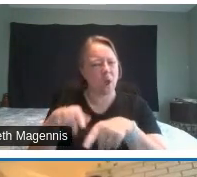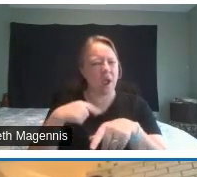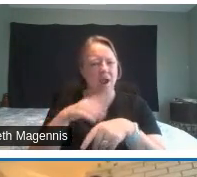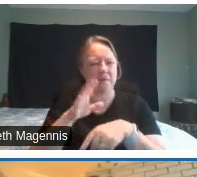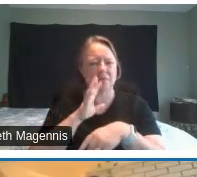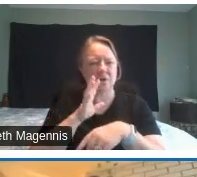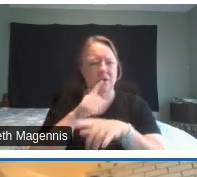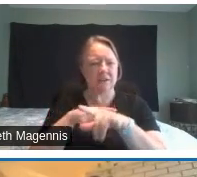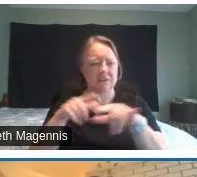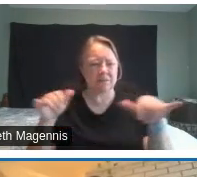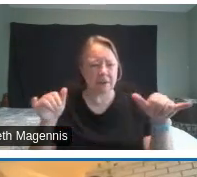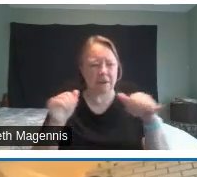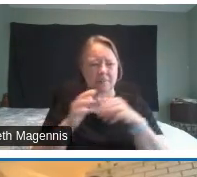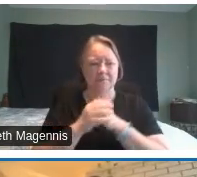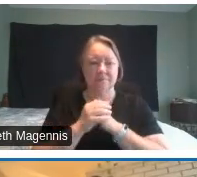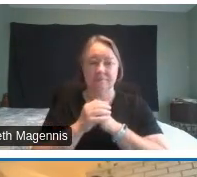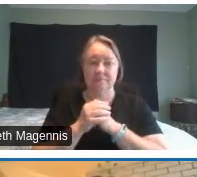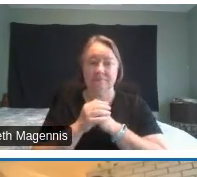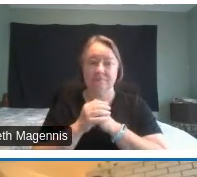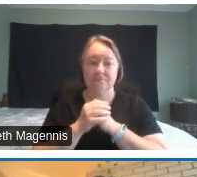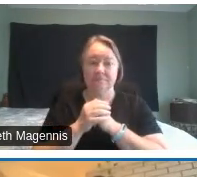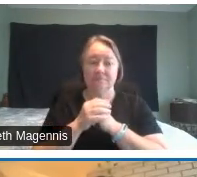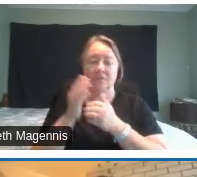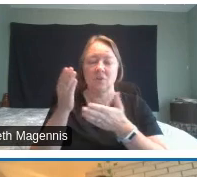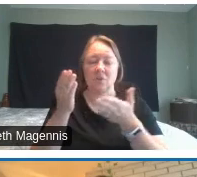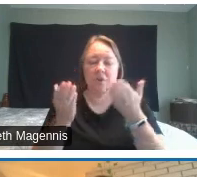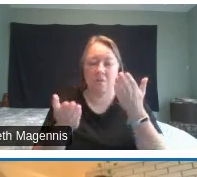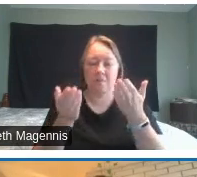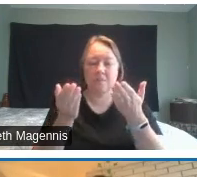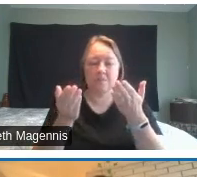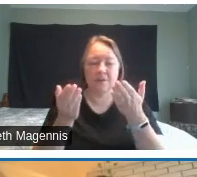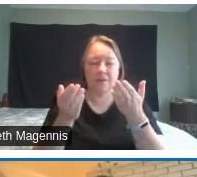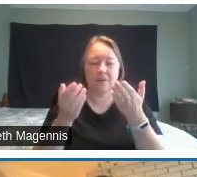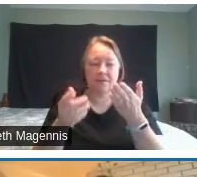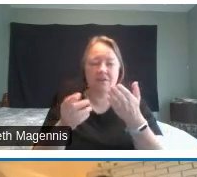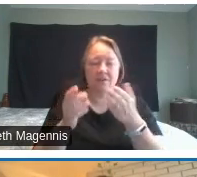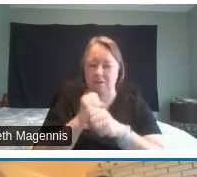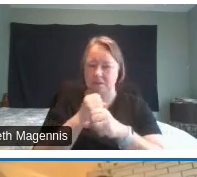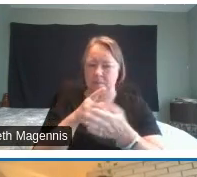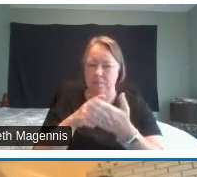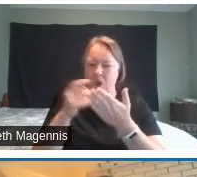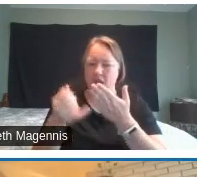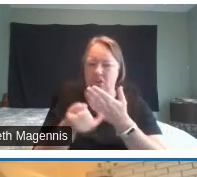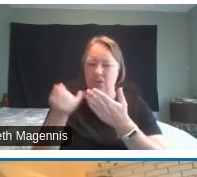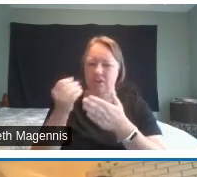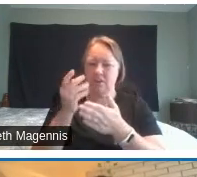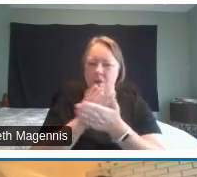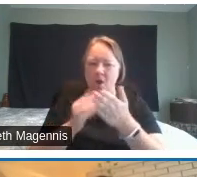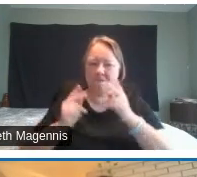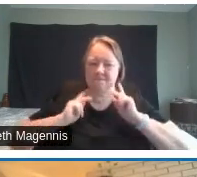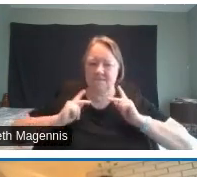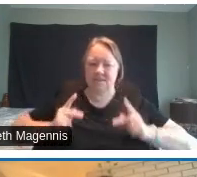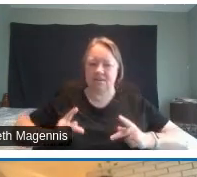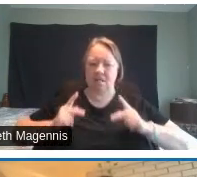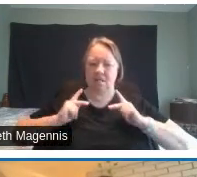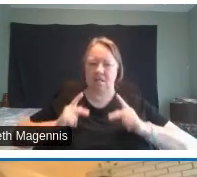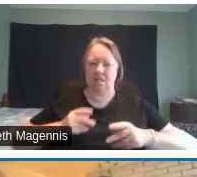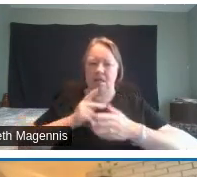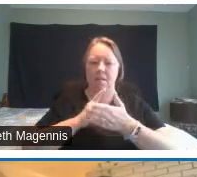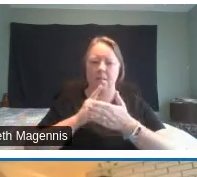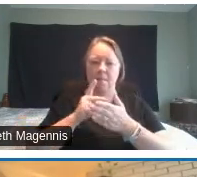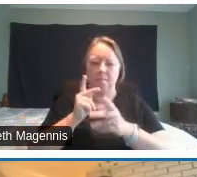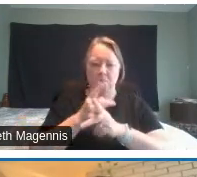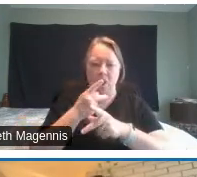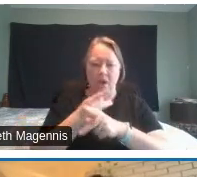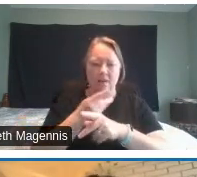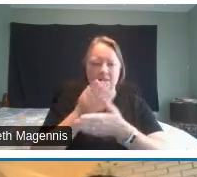it. So you can make OctoStudio projects as part of a physical project of something that you